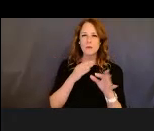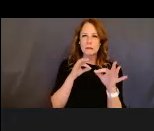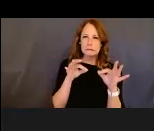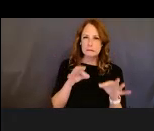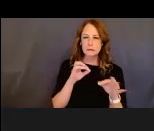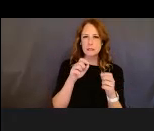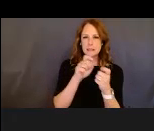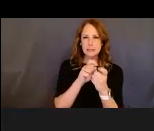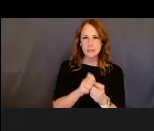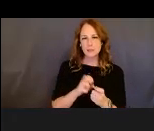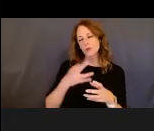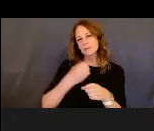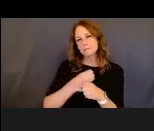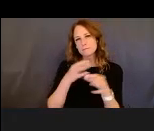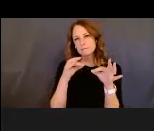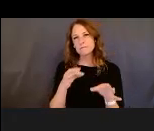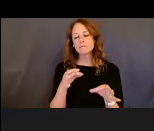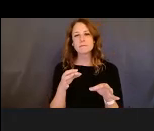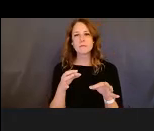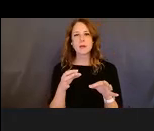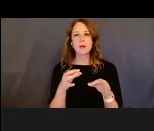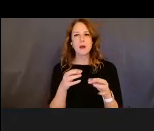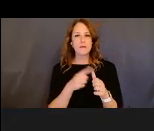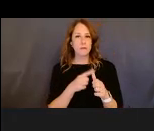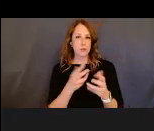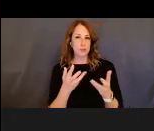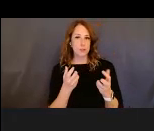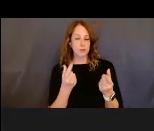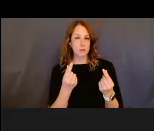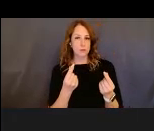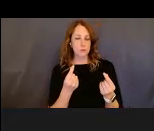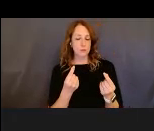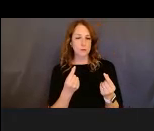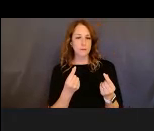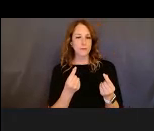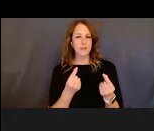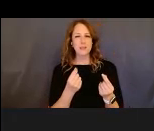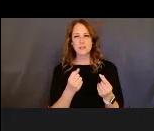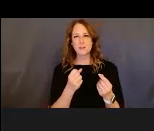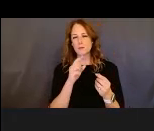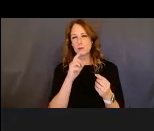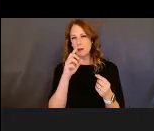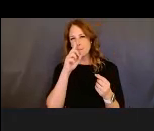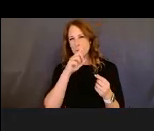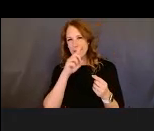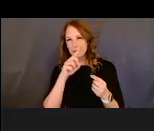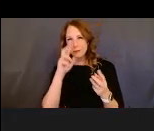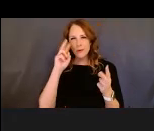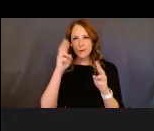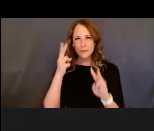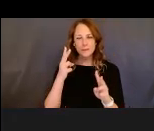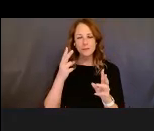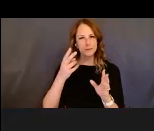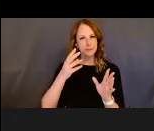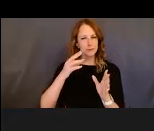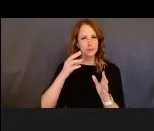brief synopsis about that, one of the things that I want to do is kind of dismantle some myths. And that is because when I